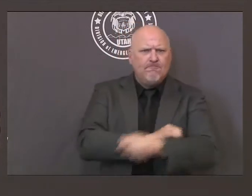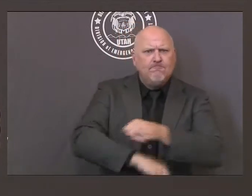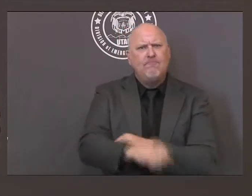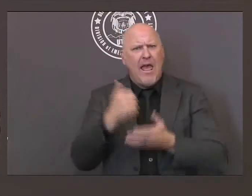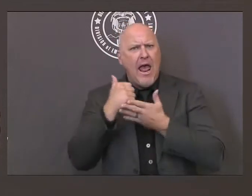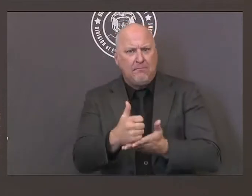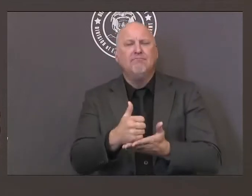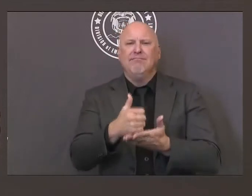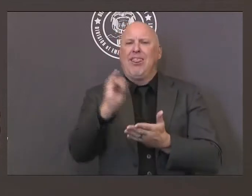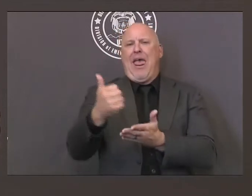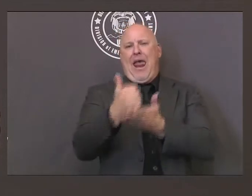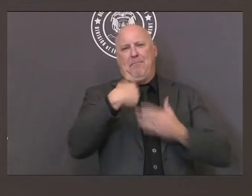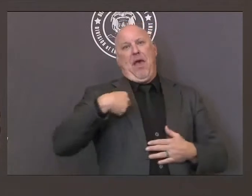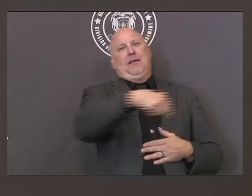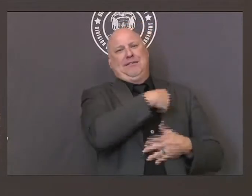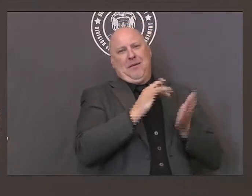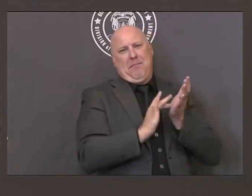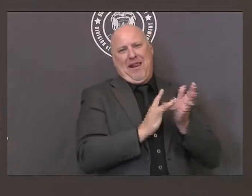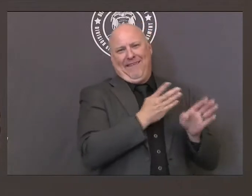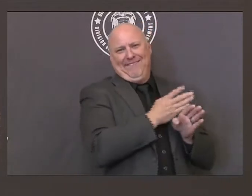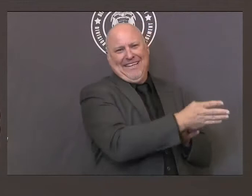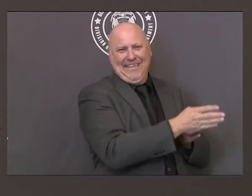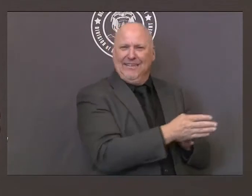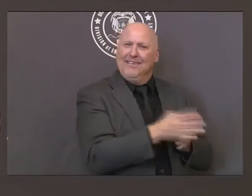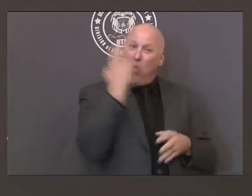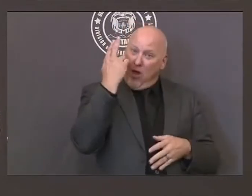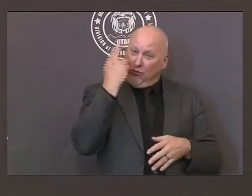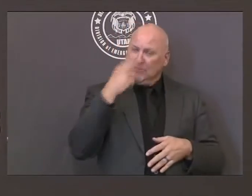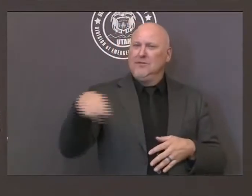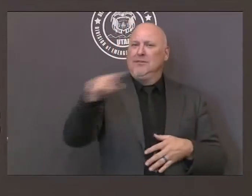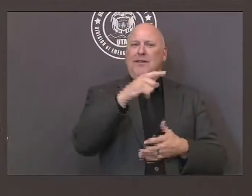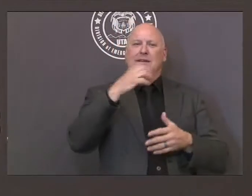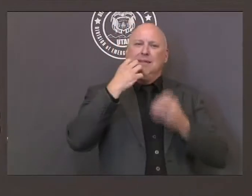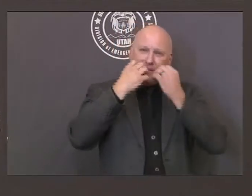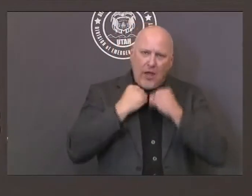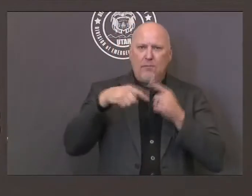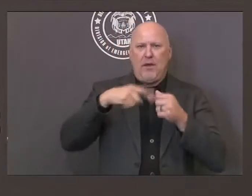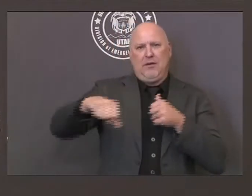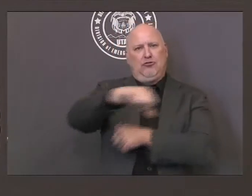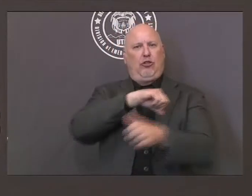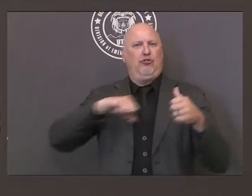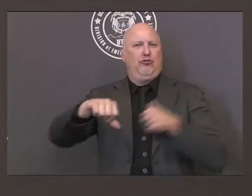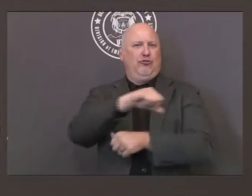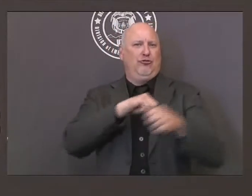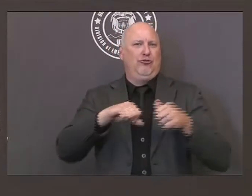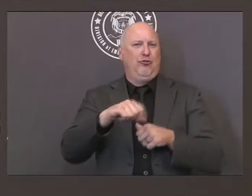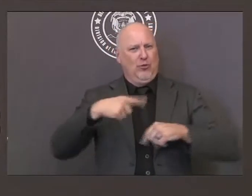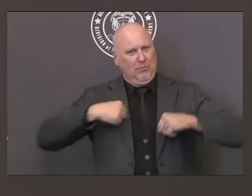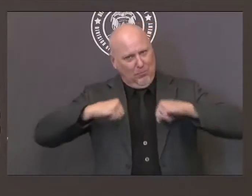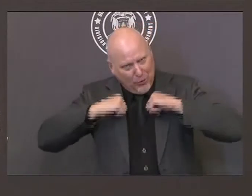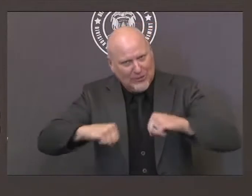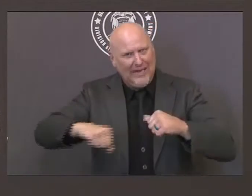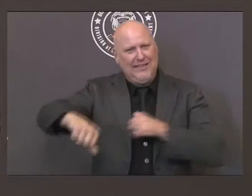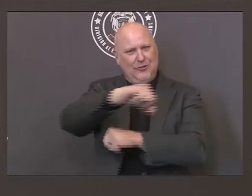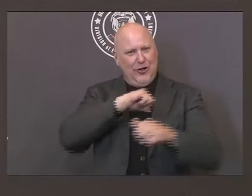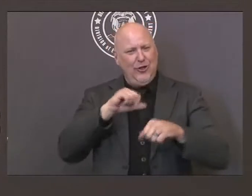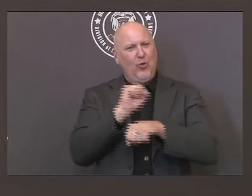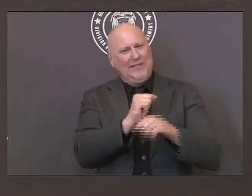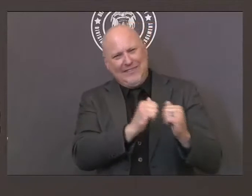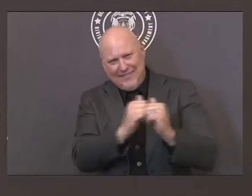each other, can be hardworking, industrious. So let's stick together and let's keep focusing on